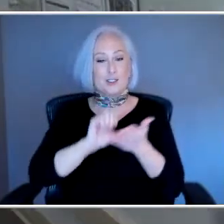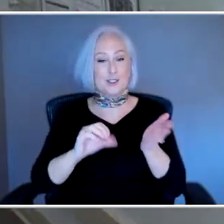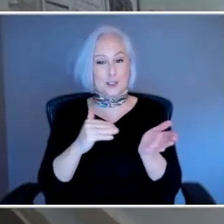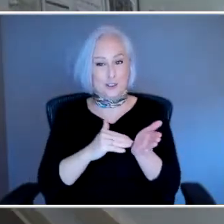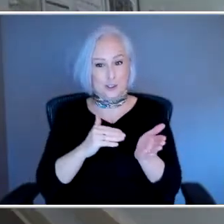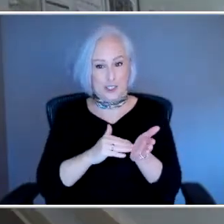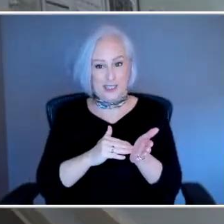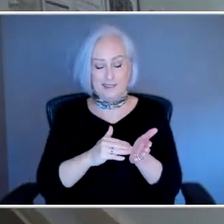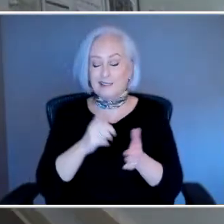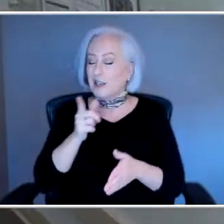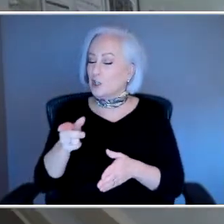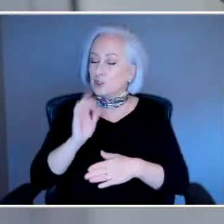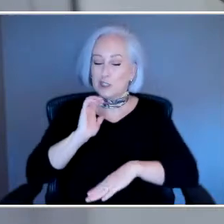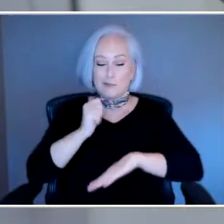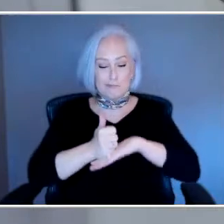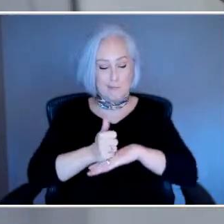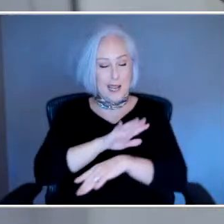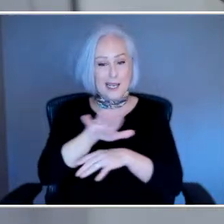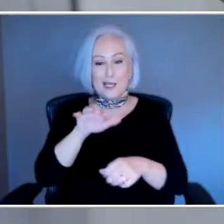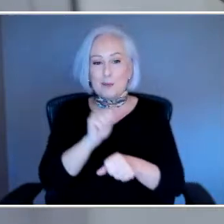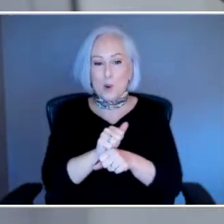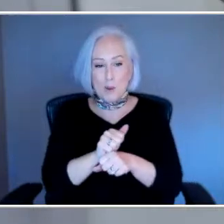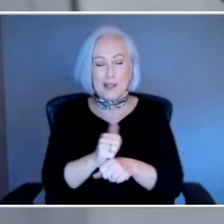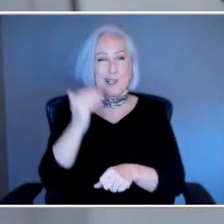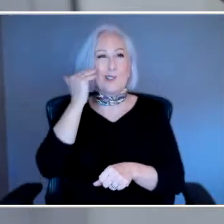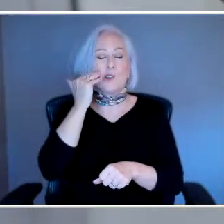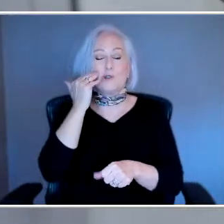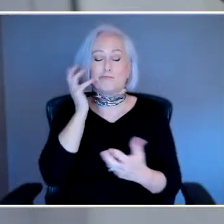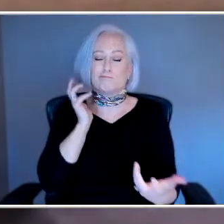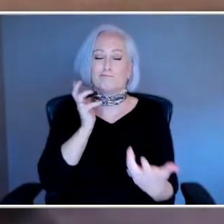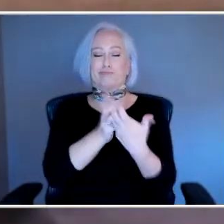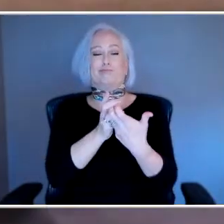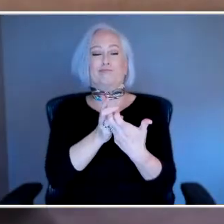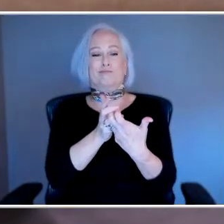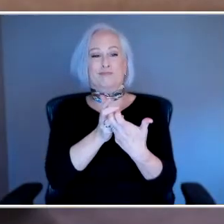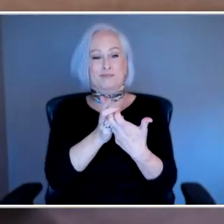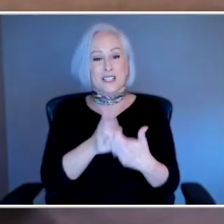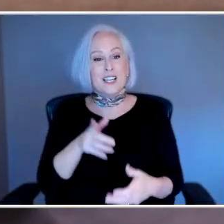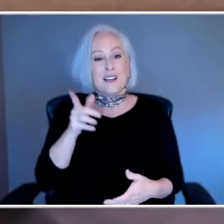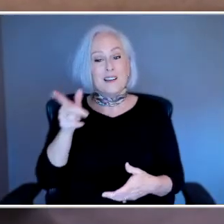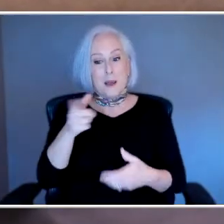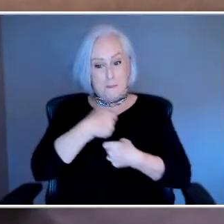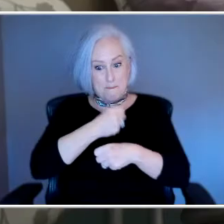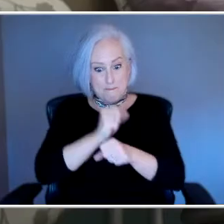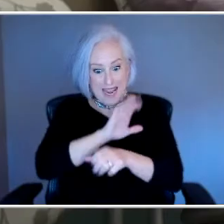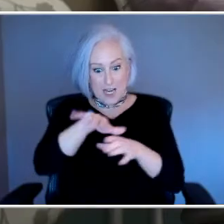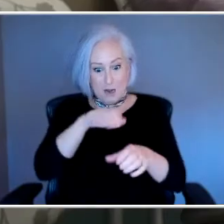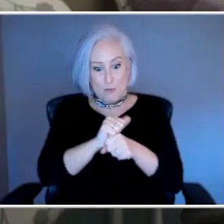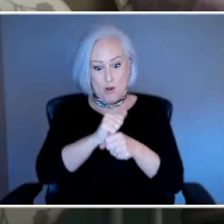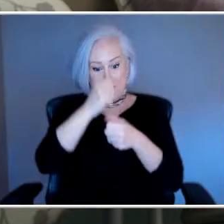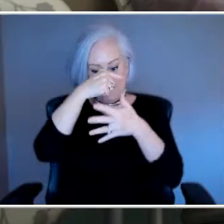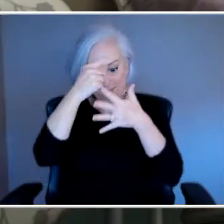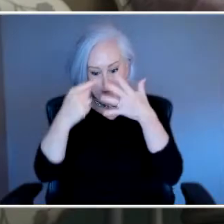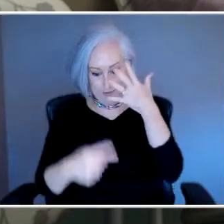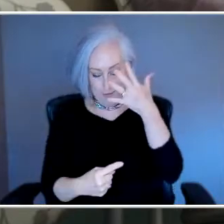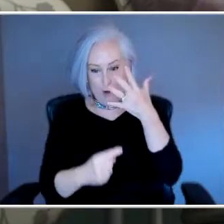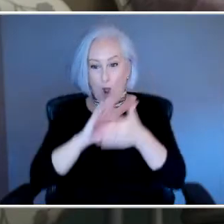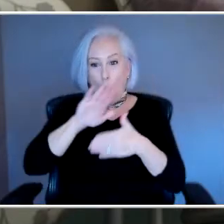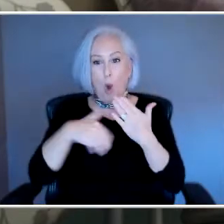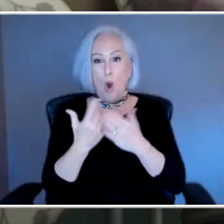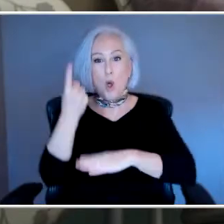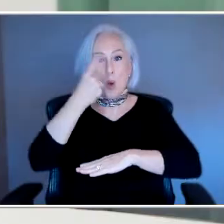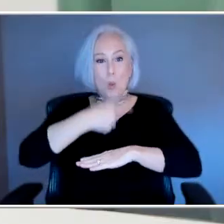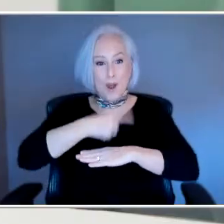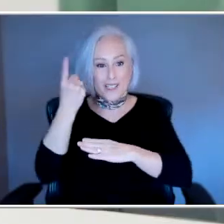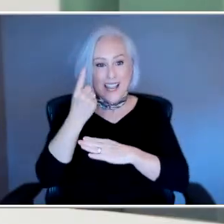right place. They were able to make meetings, appointments with everybody I needed to see all within one day. Hello. So